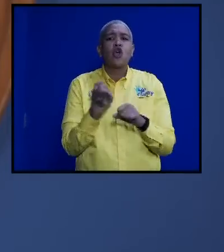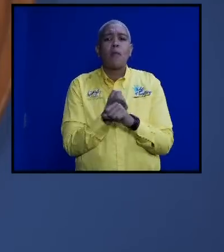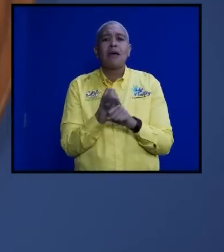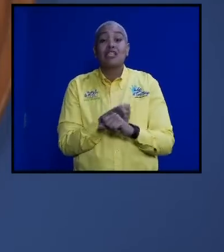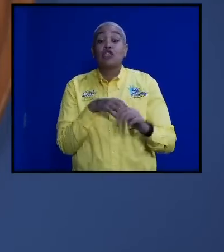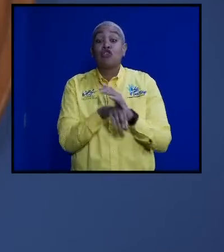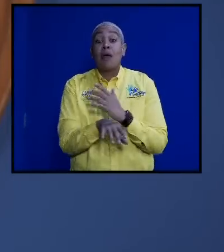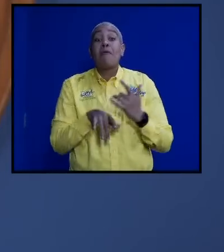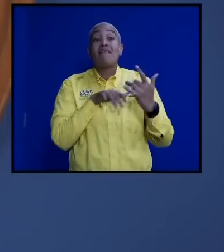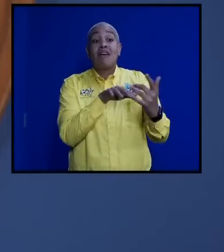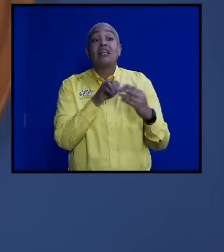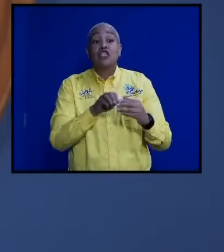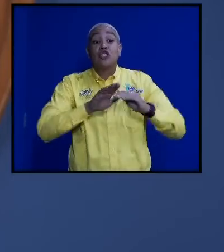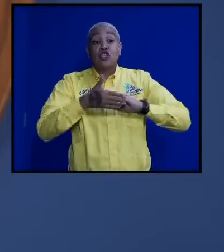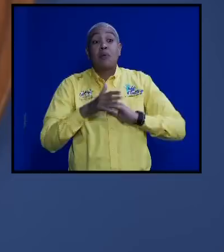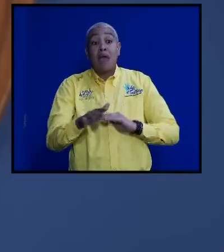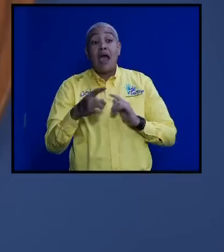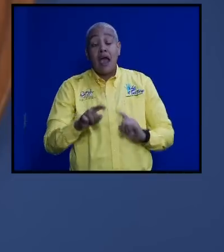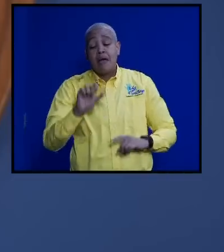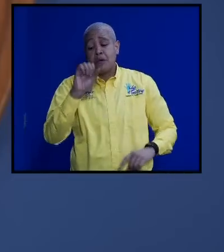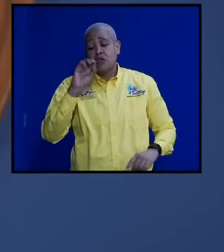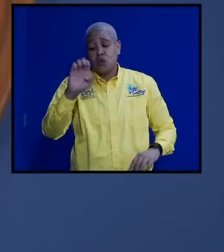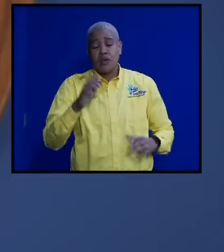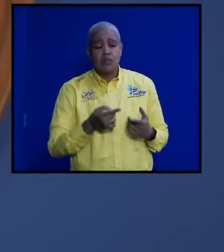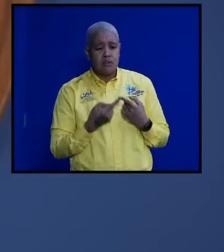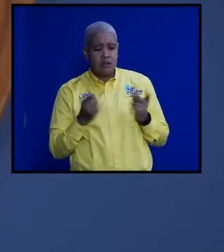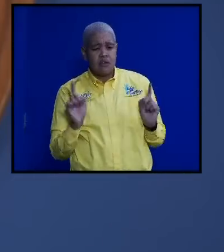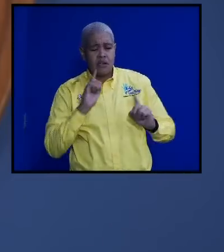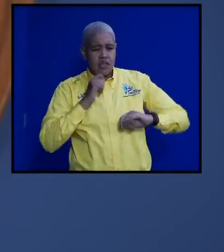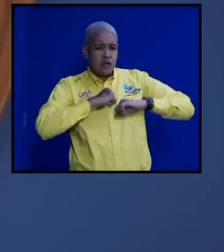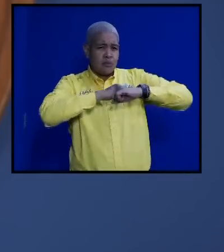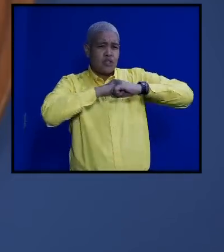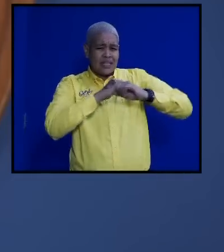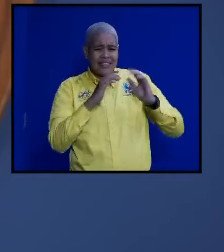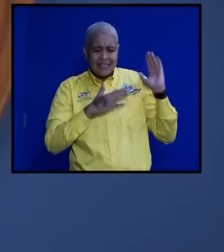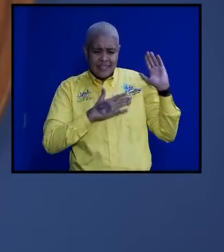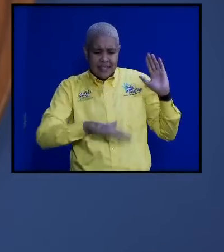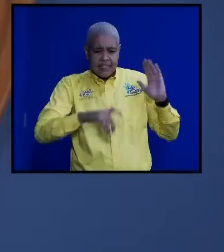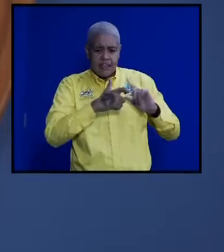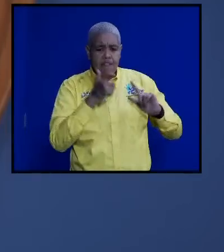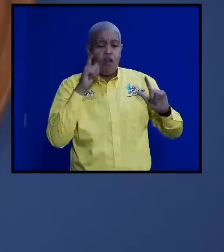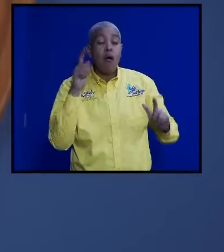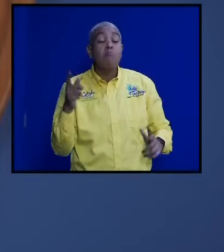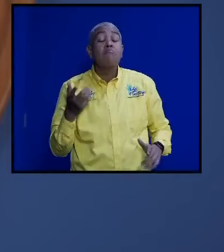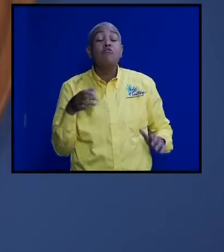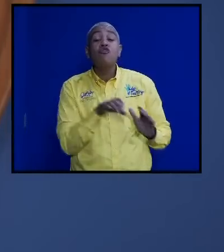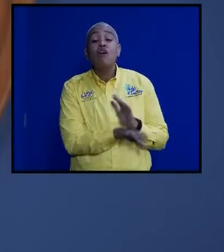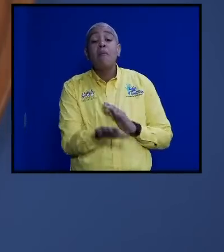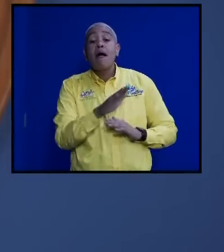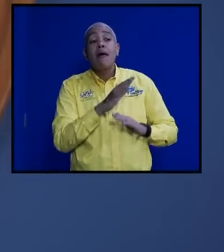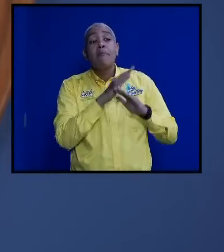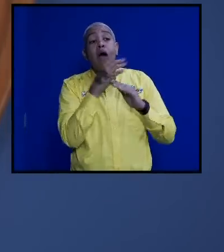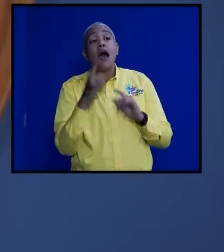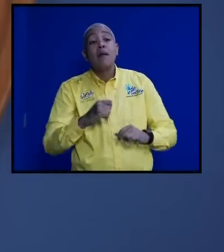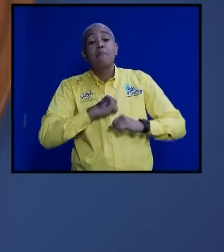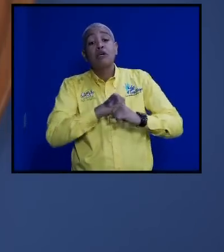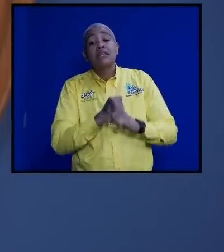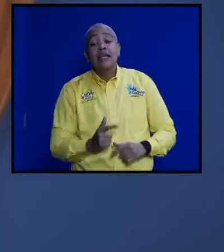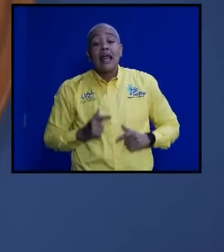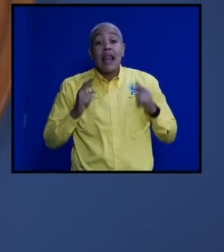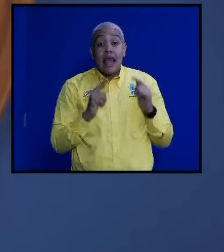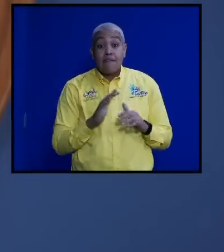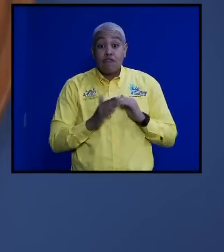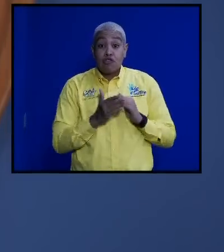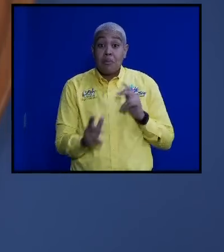violence in the country. The states of public emergency protect law-abiding citizens from marauding criminals. Protecting the lives of